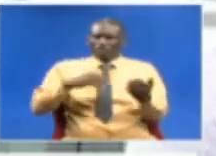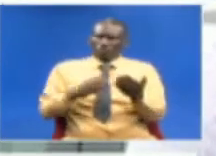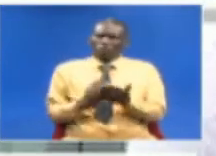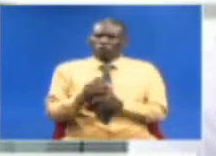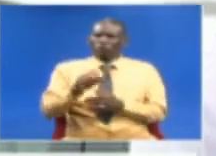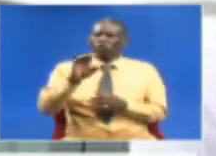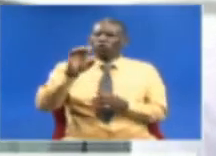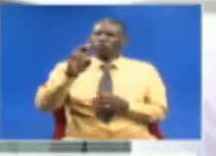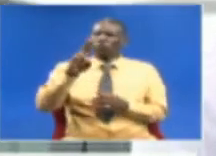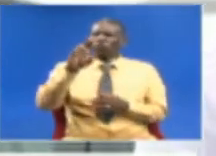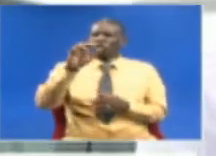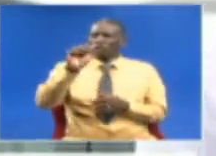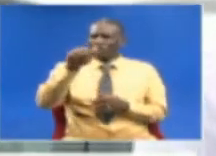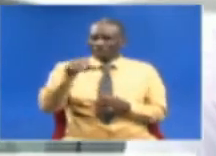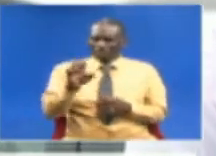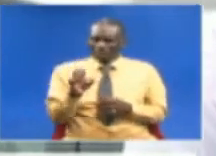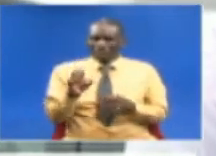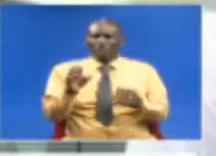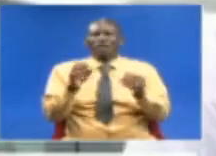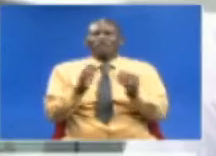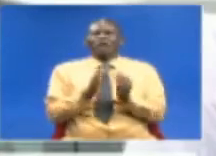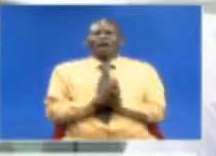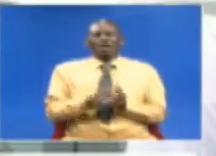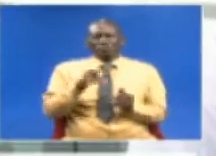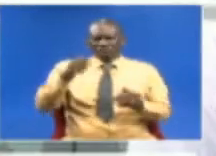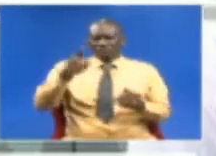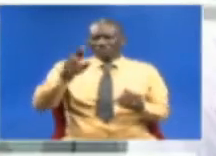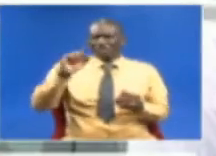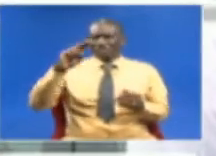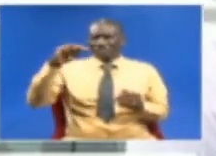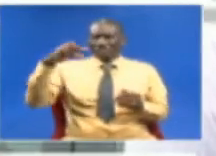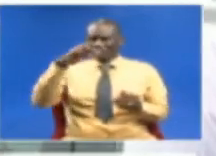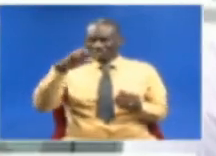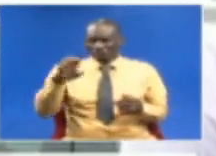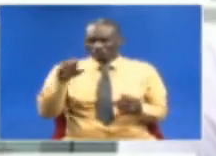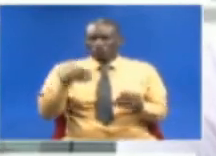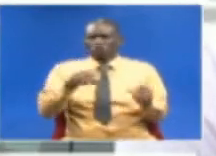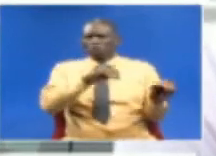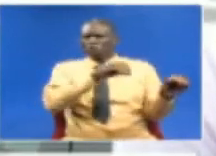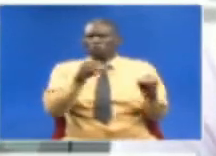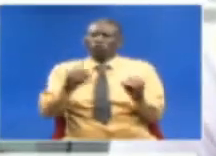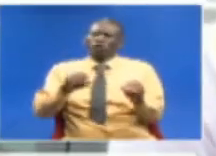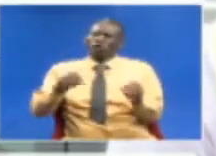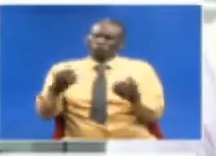UAE, and it was headed to Kenya.